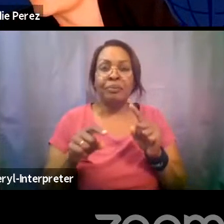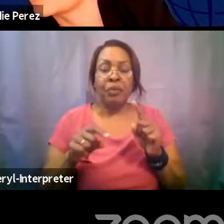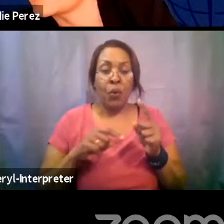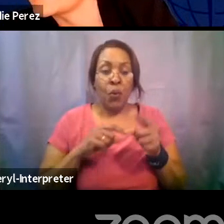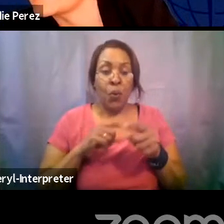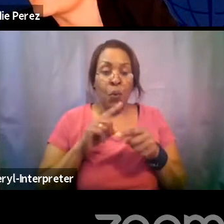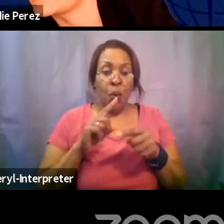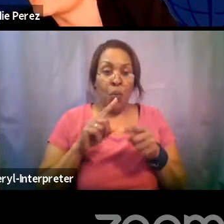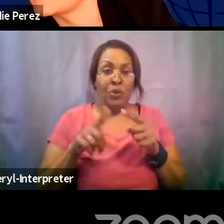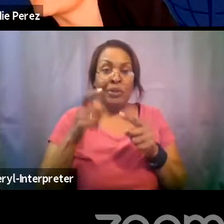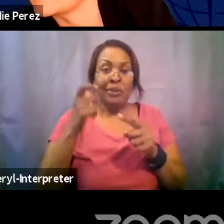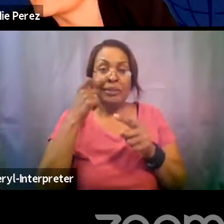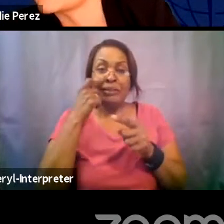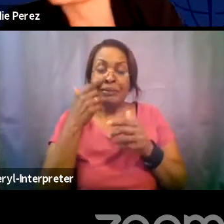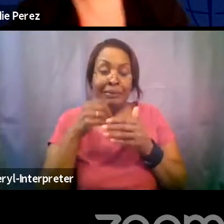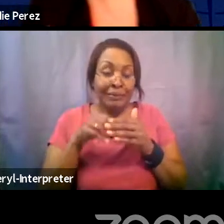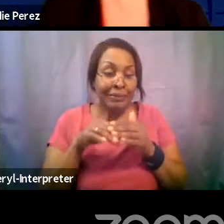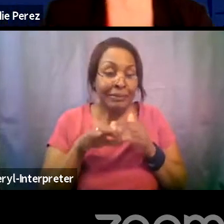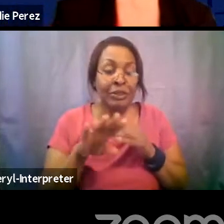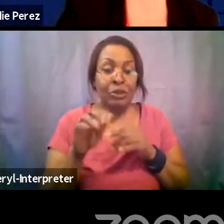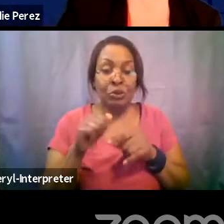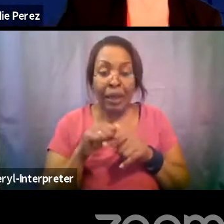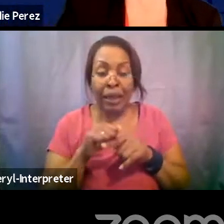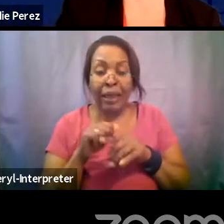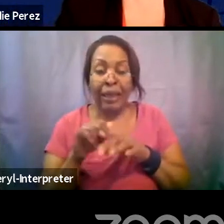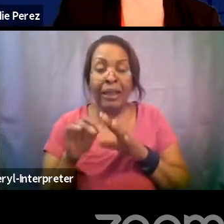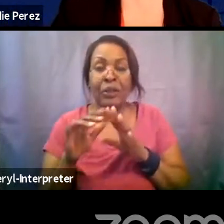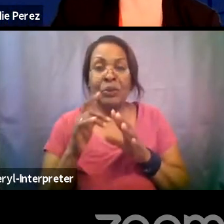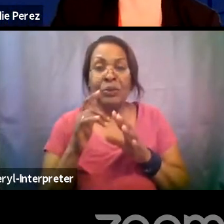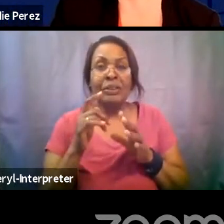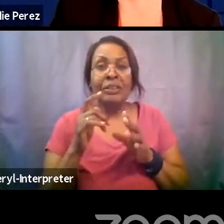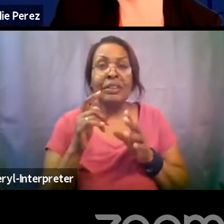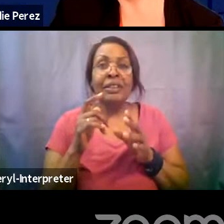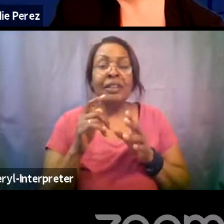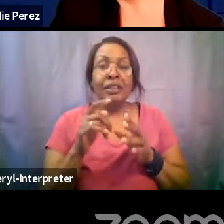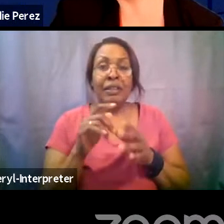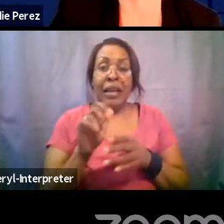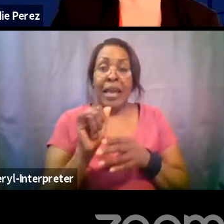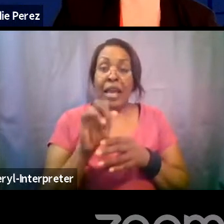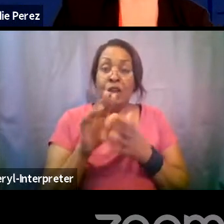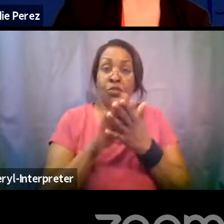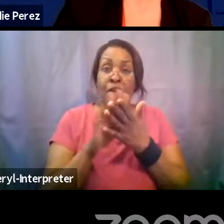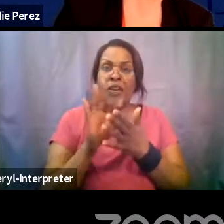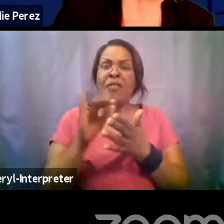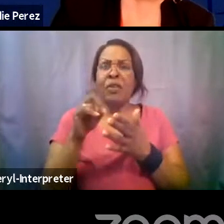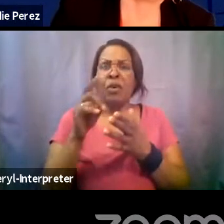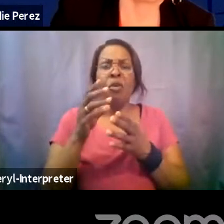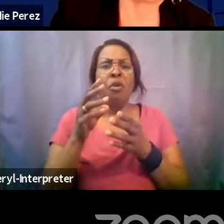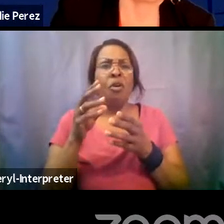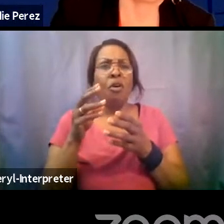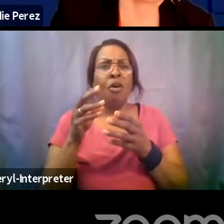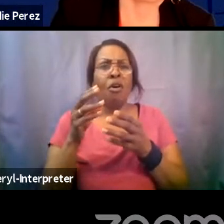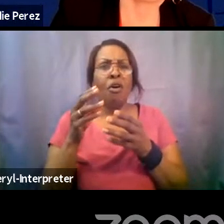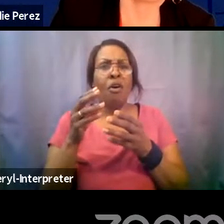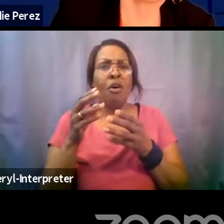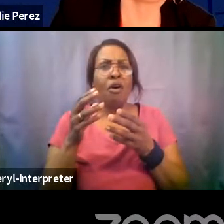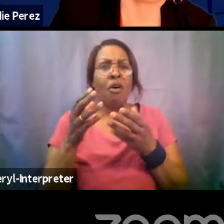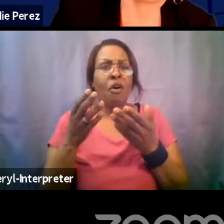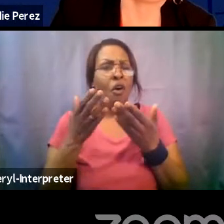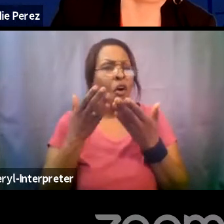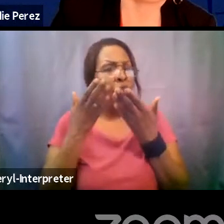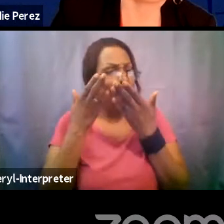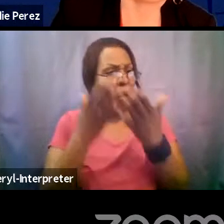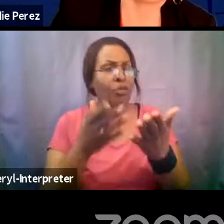when you just coming in and training, and when you're just checked out, the air traffic field offers you a lot of autonomy.